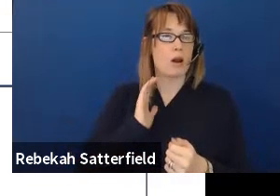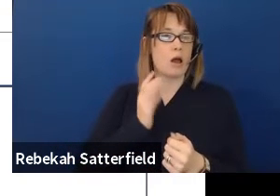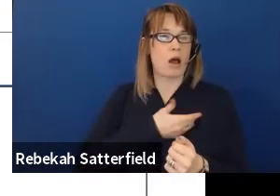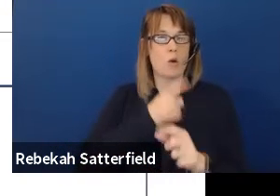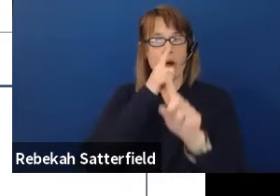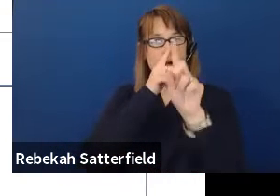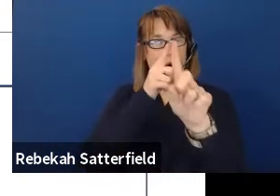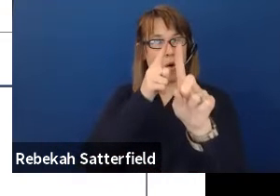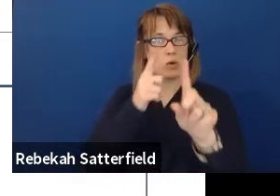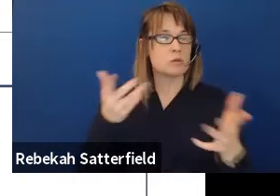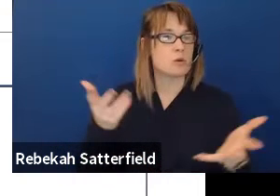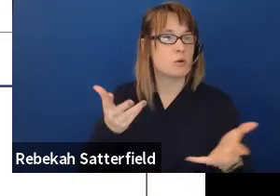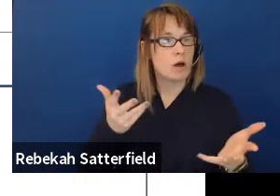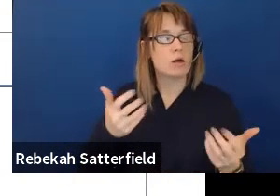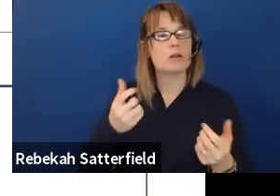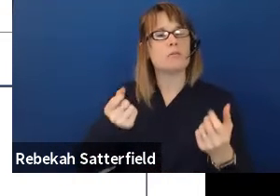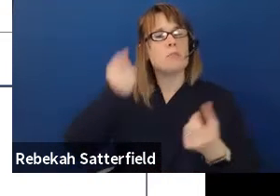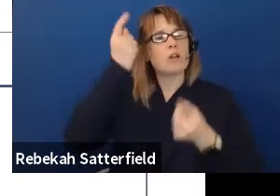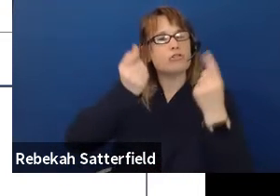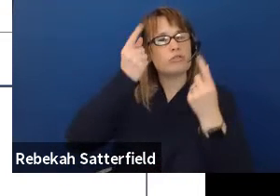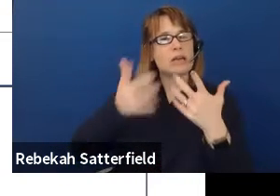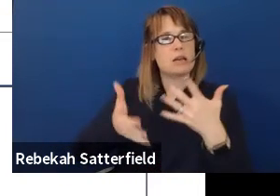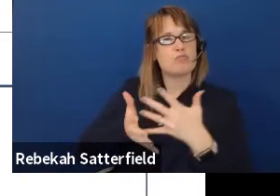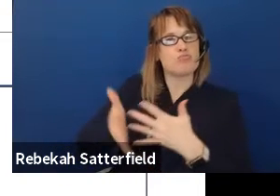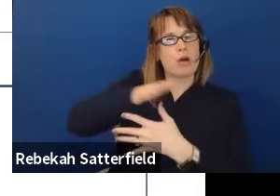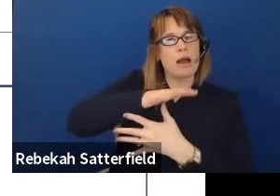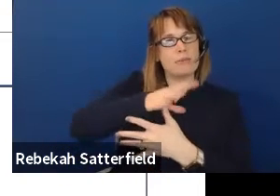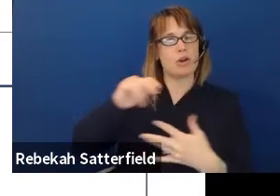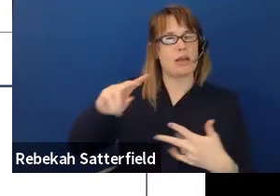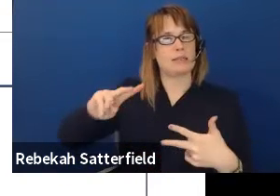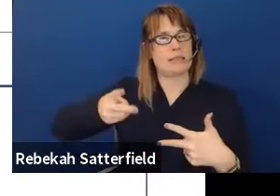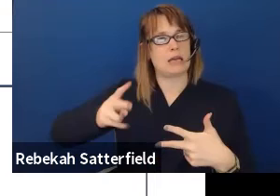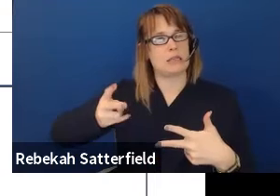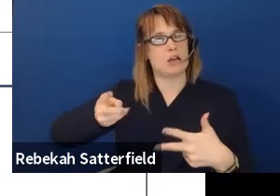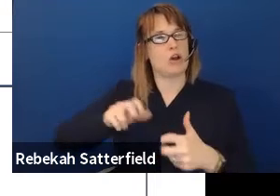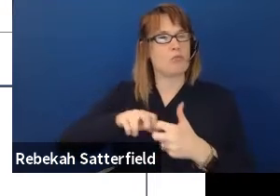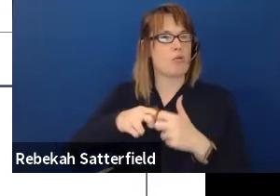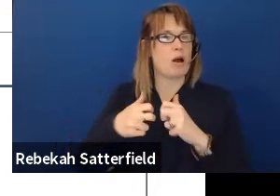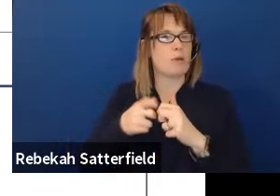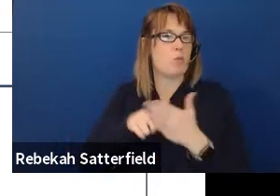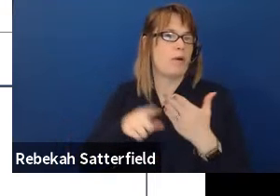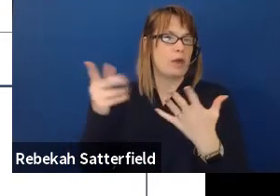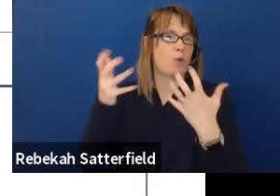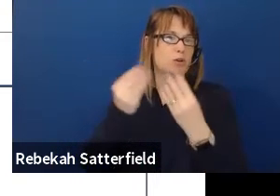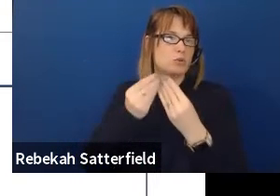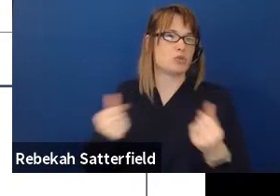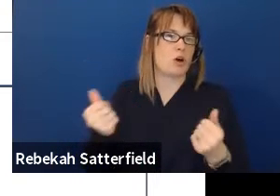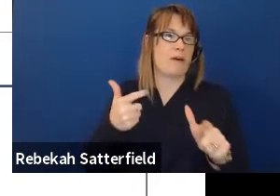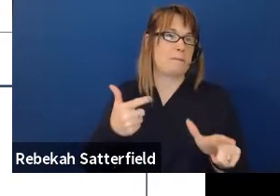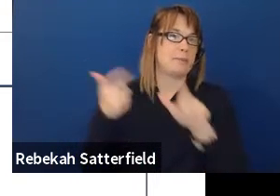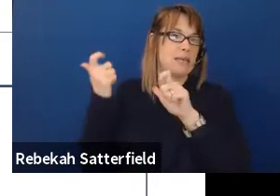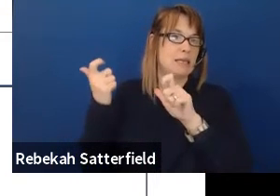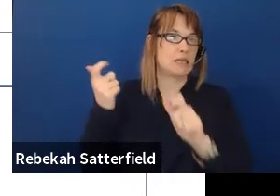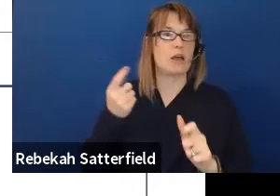new clients is to understand a primary and secondary problem they are looking to solve immediately. So